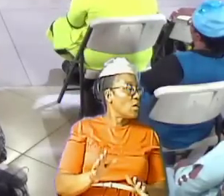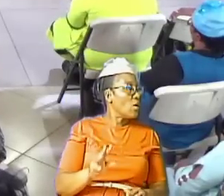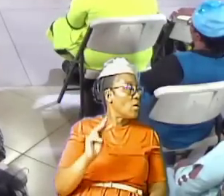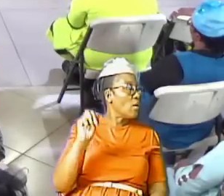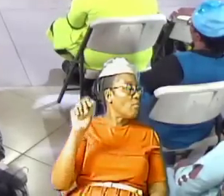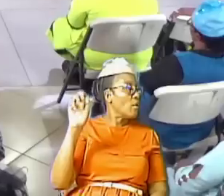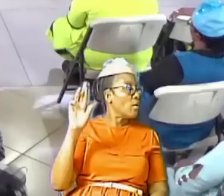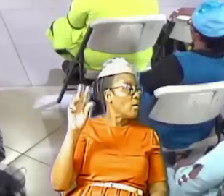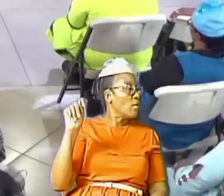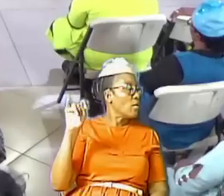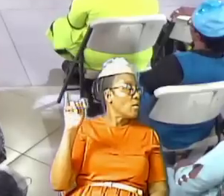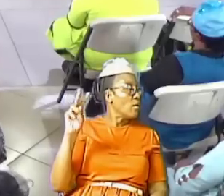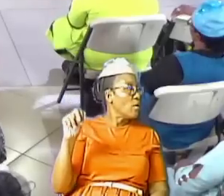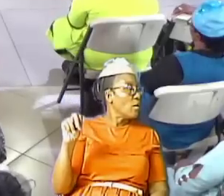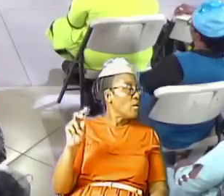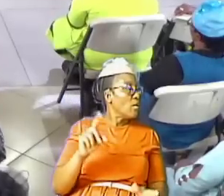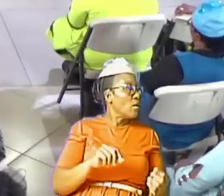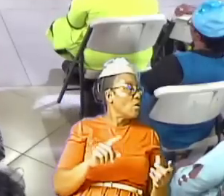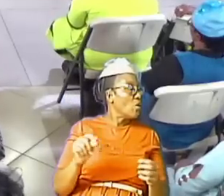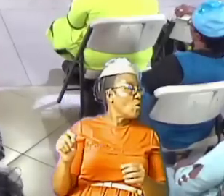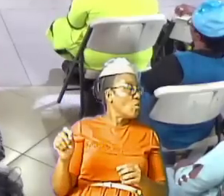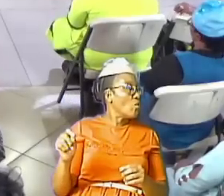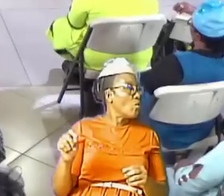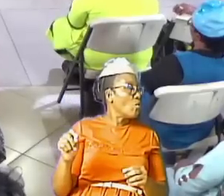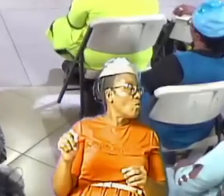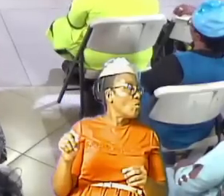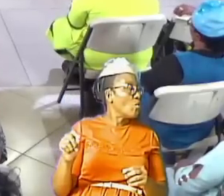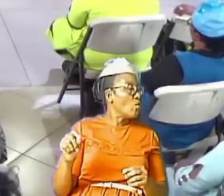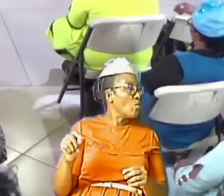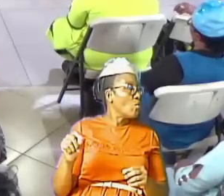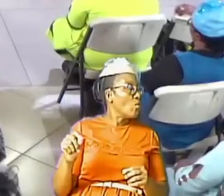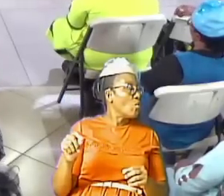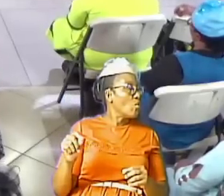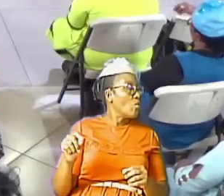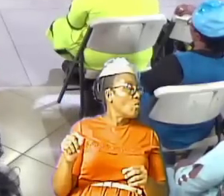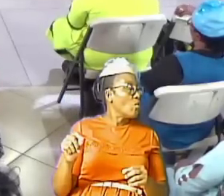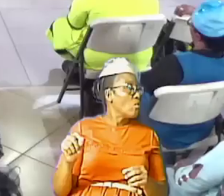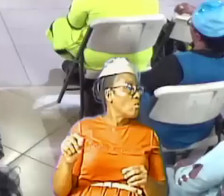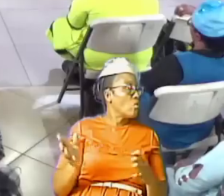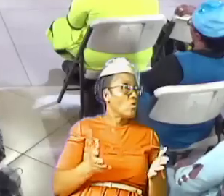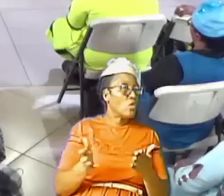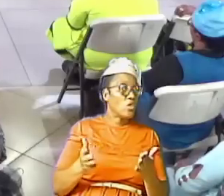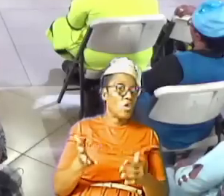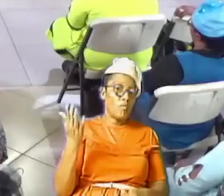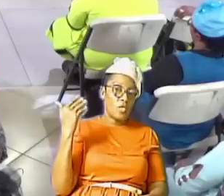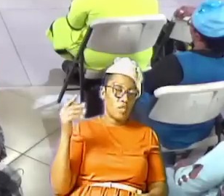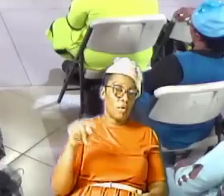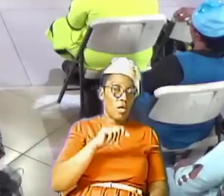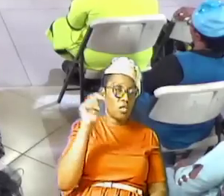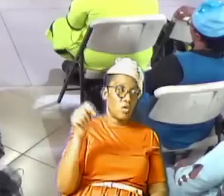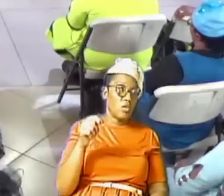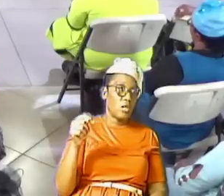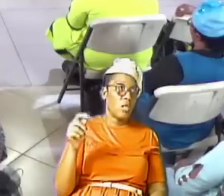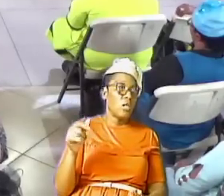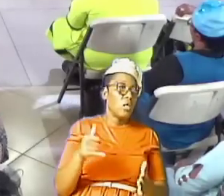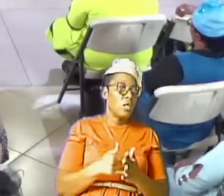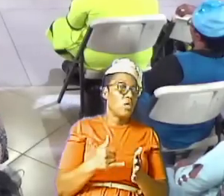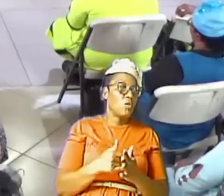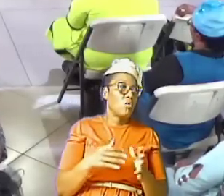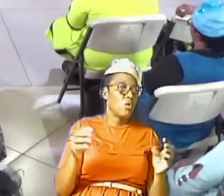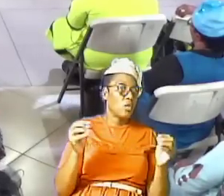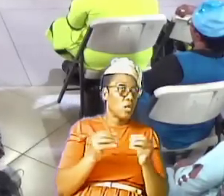Tuesday. And we just want to say thanks, sir, in your absence. It was a session